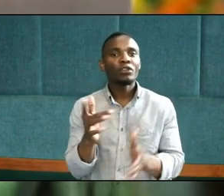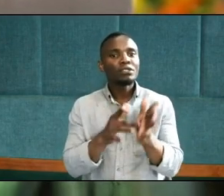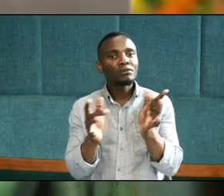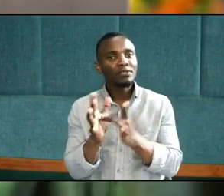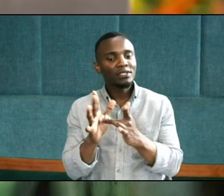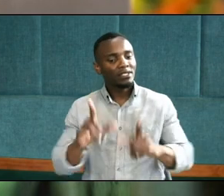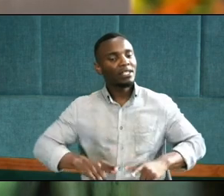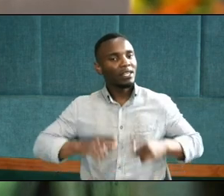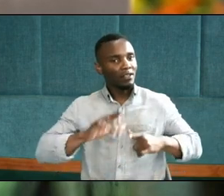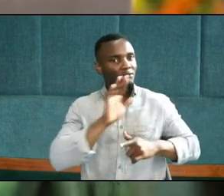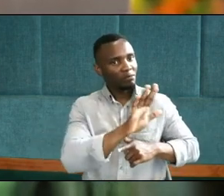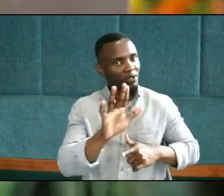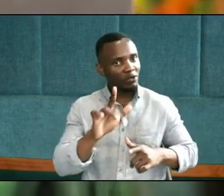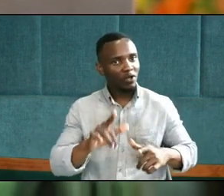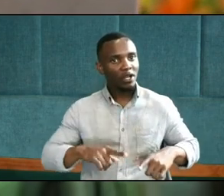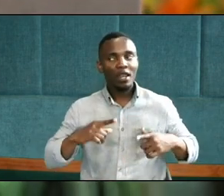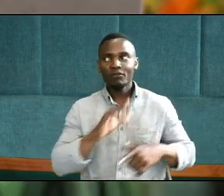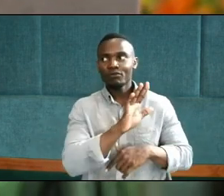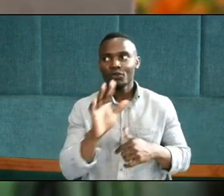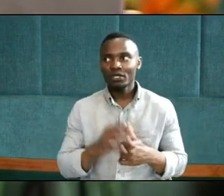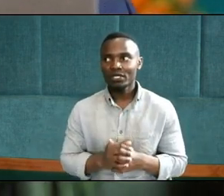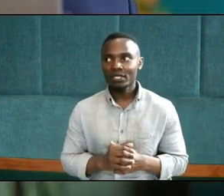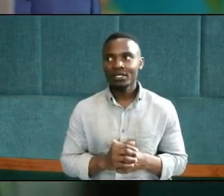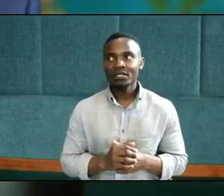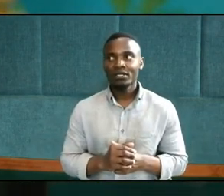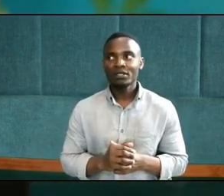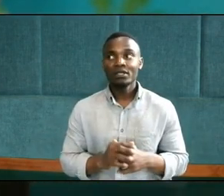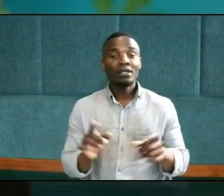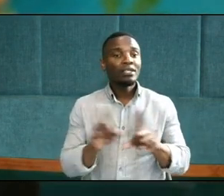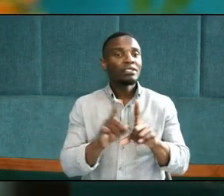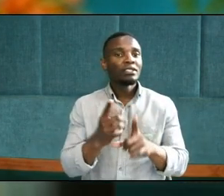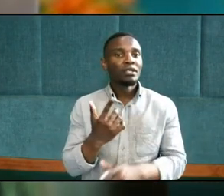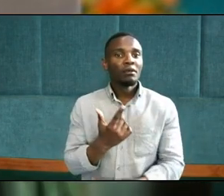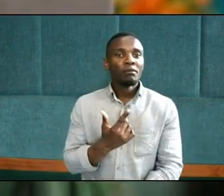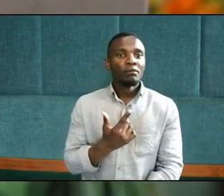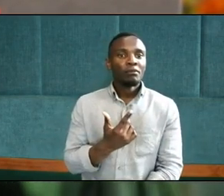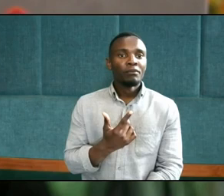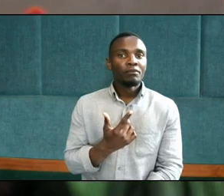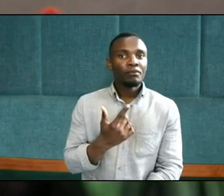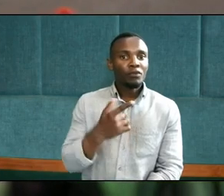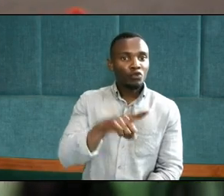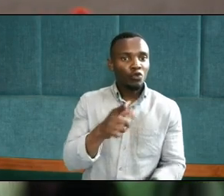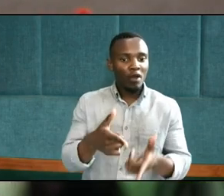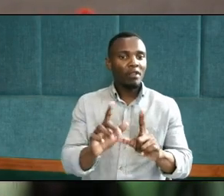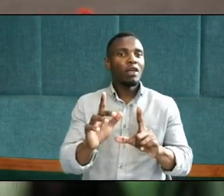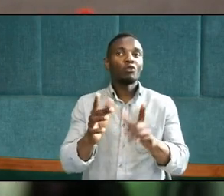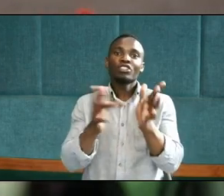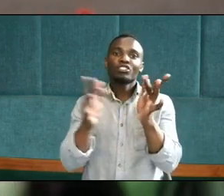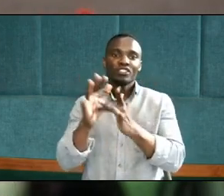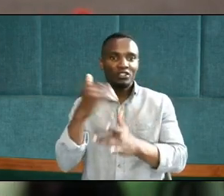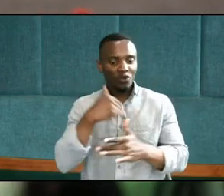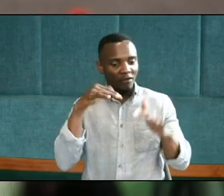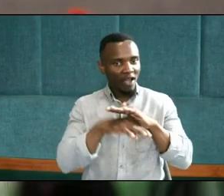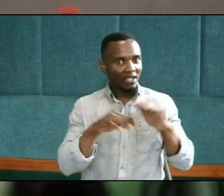life? Do you have some secret chambers that will not allow him to get in, if you wanted to get in?